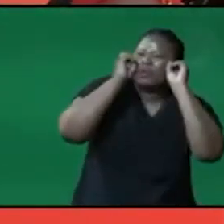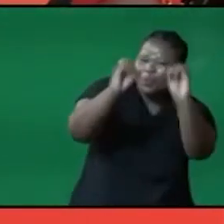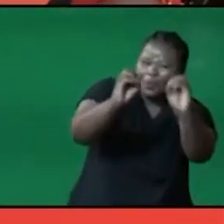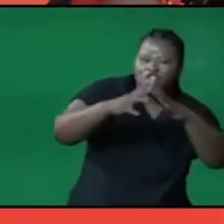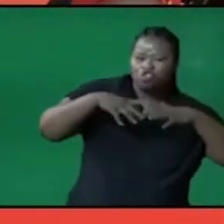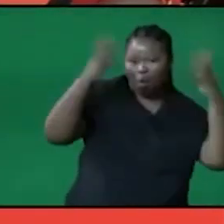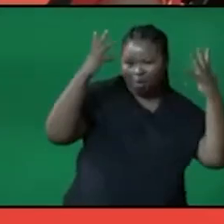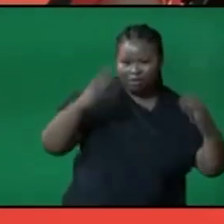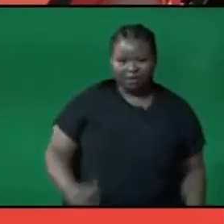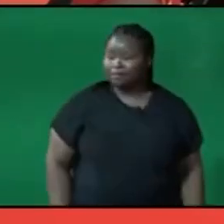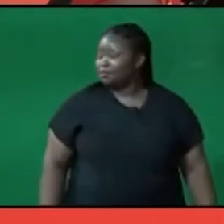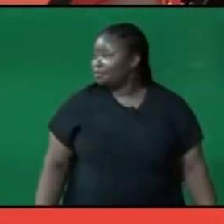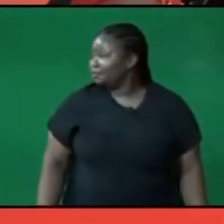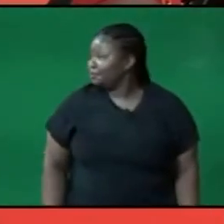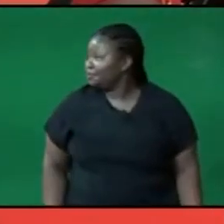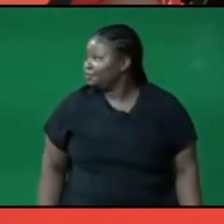I